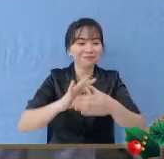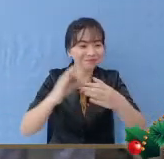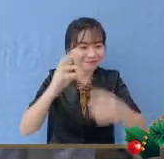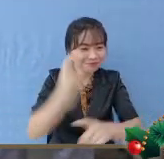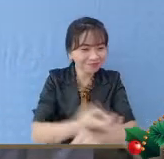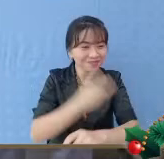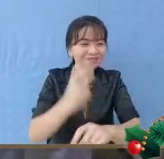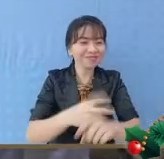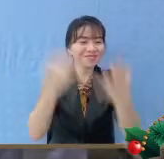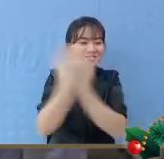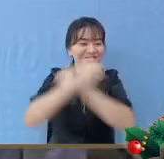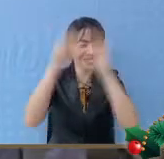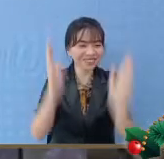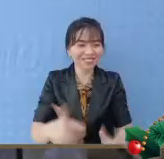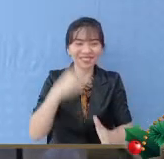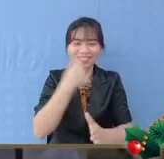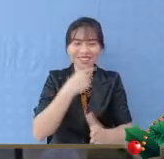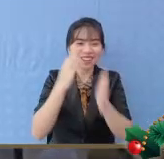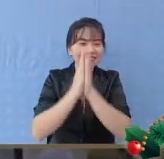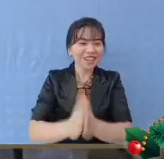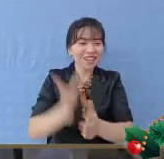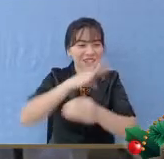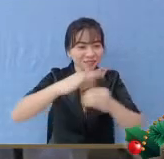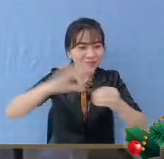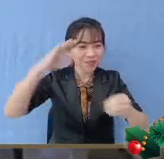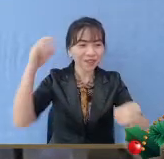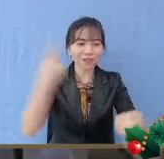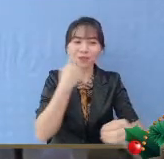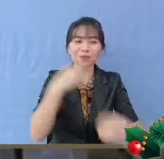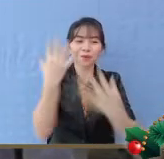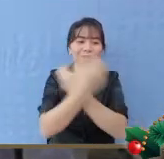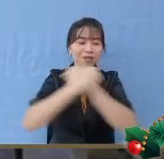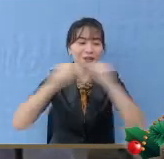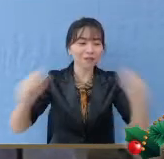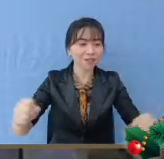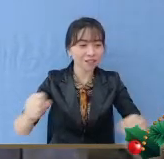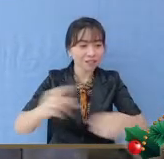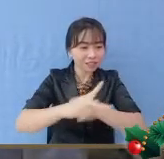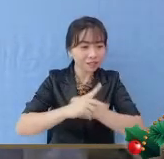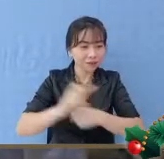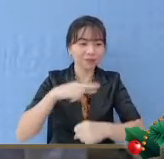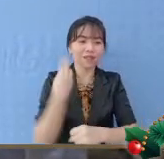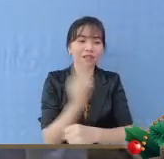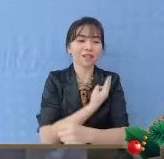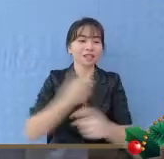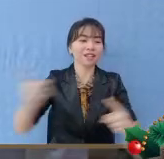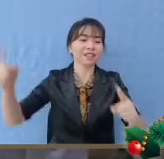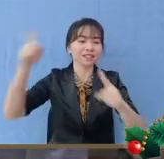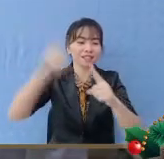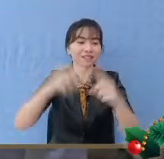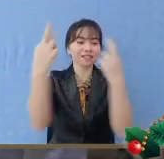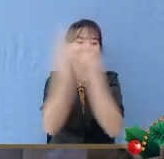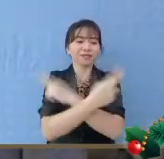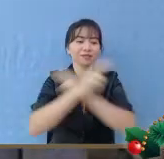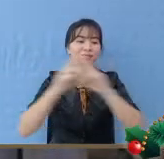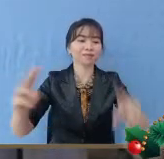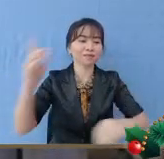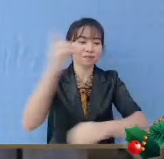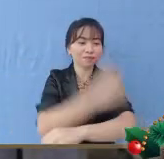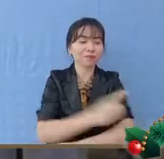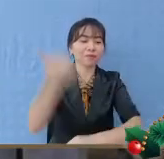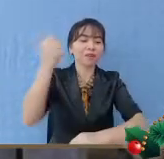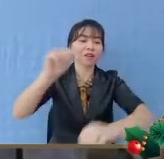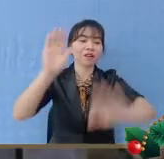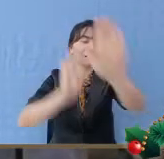the Lamb. A Savior who prays, a Spirit who stays, sealing us until